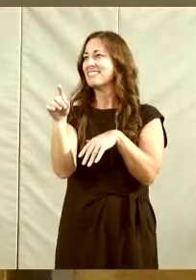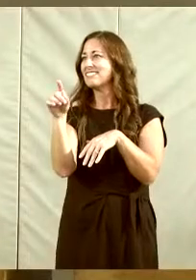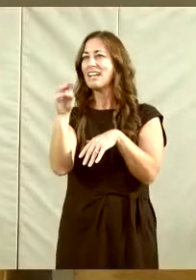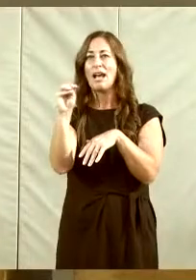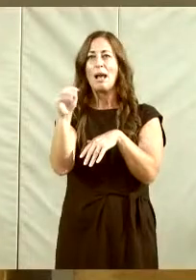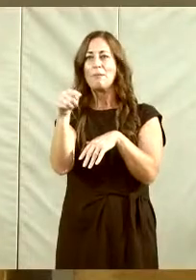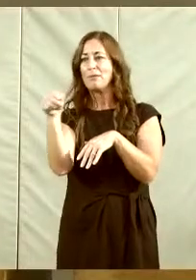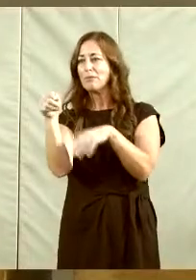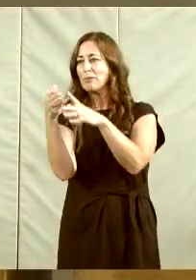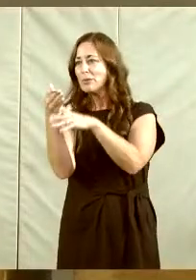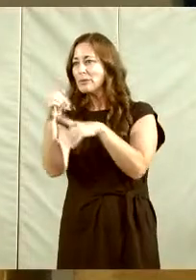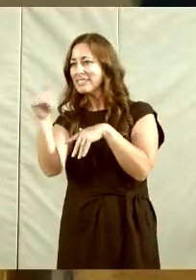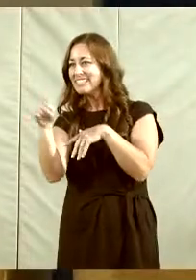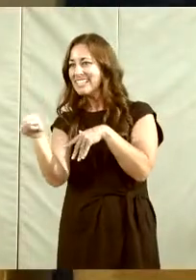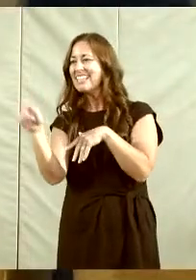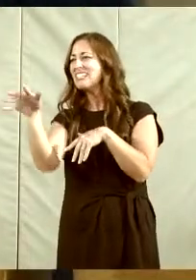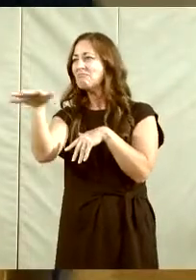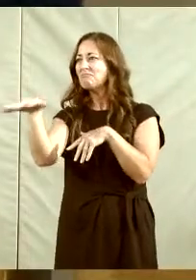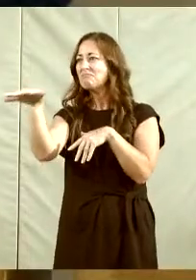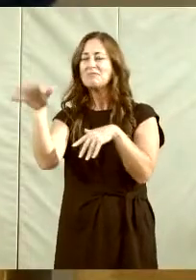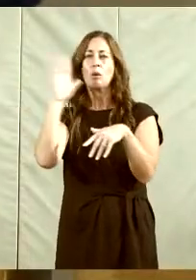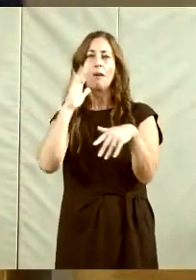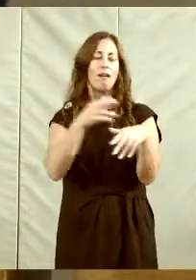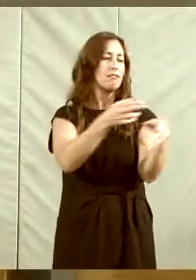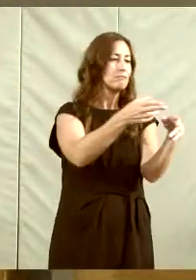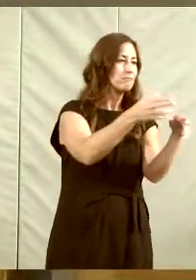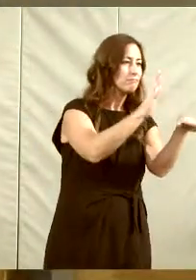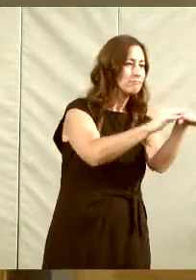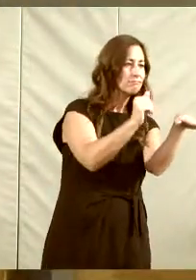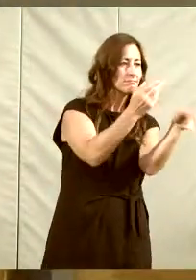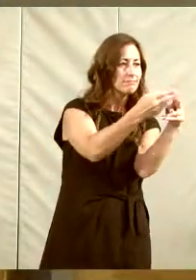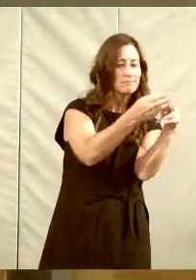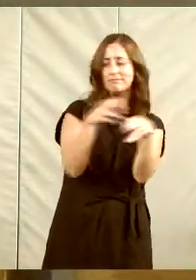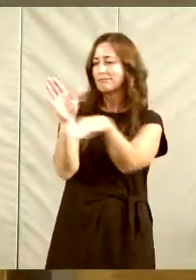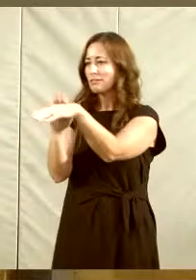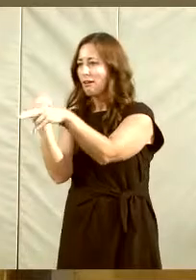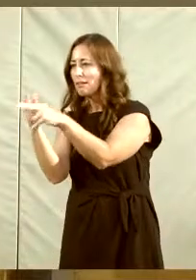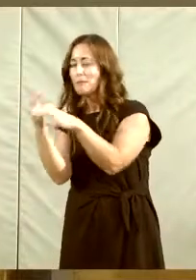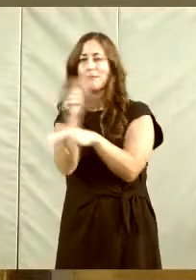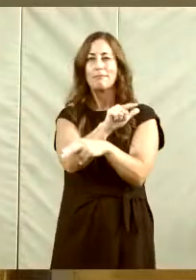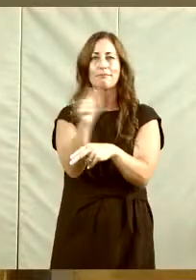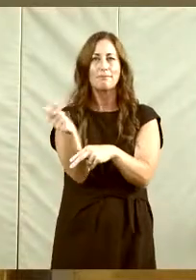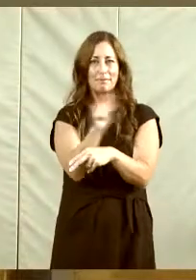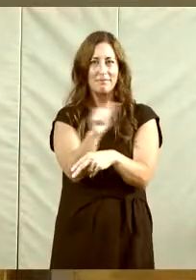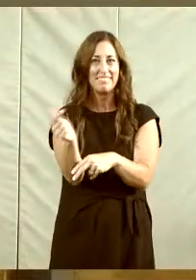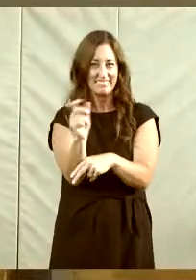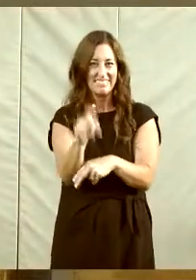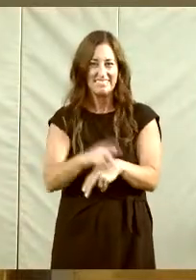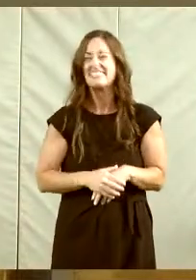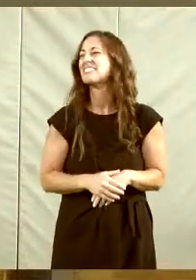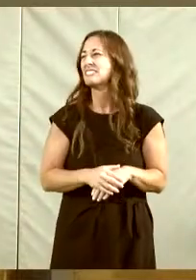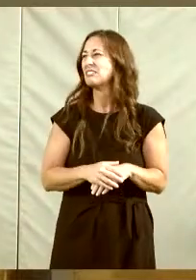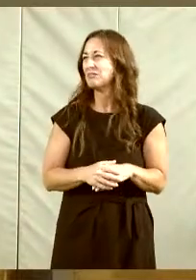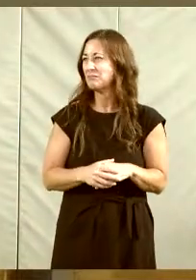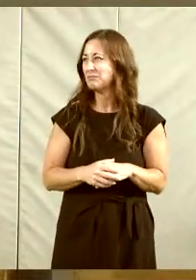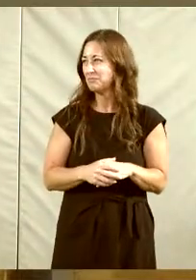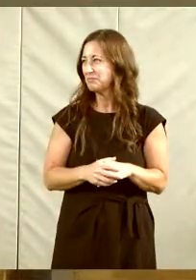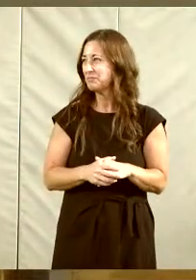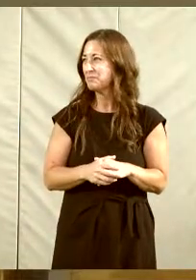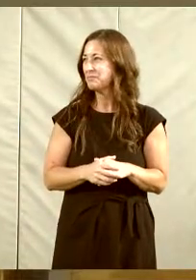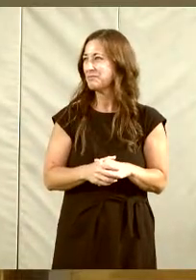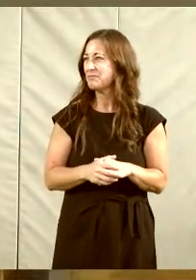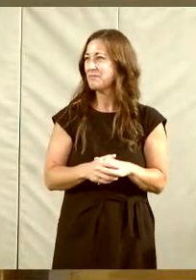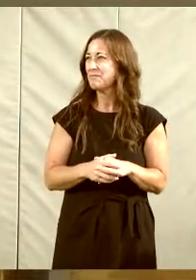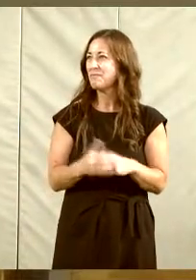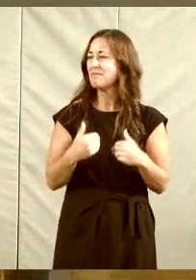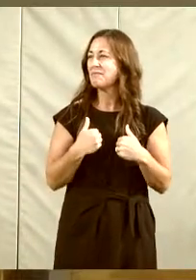Please refrain from loud noises or excessive applause so that all names can be heard. Ms. Maria Arellano, Ms. Karen